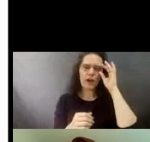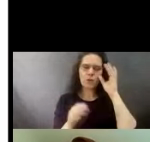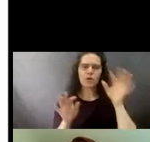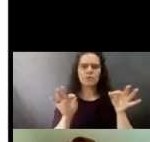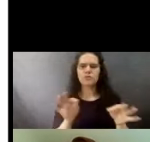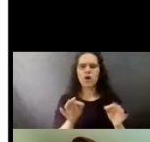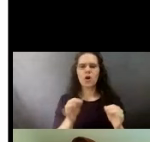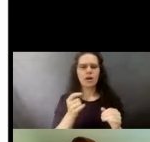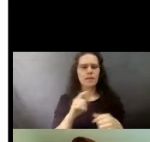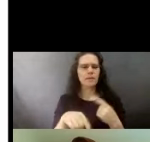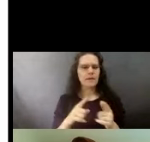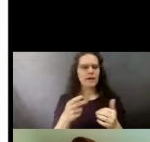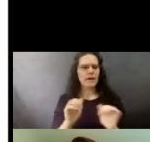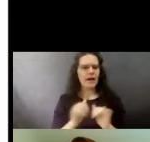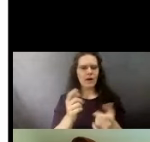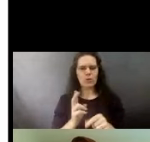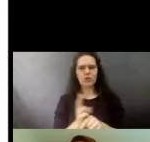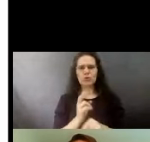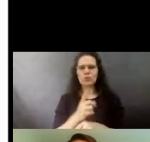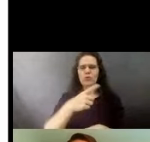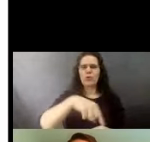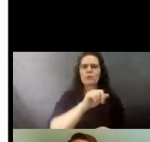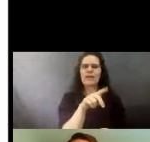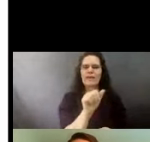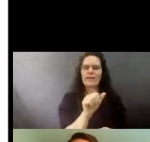are we applying these traditional ADA principles that